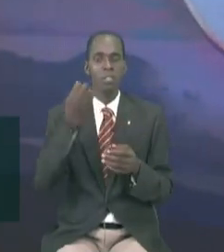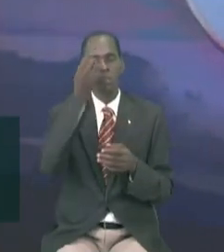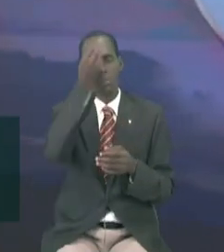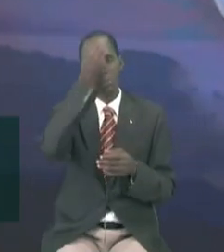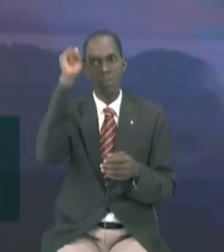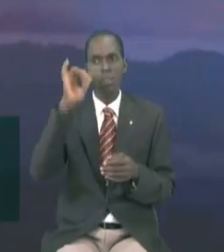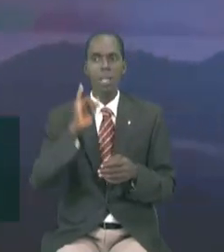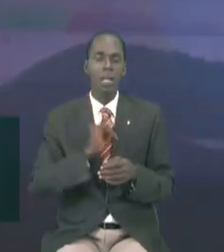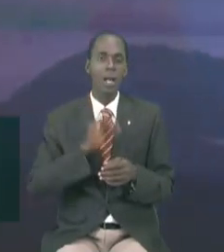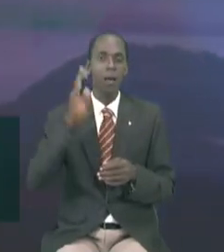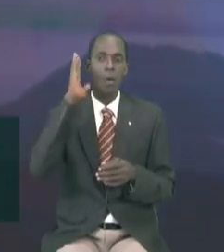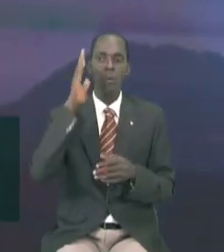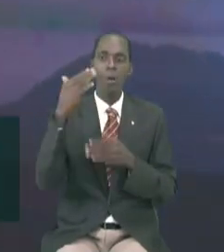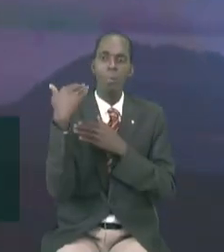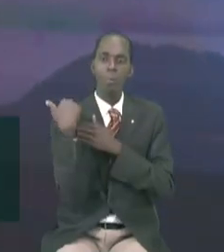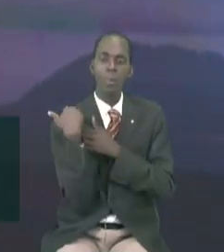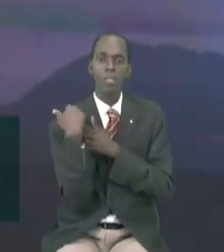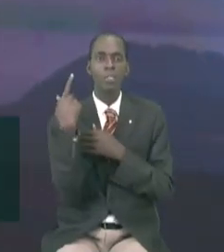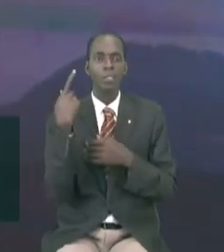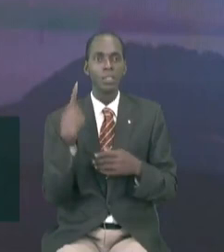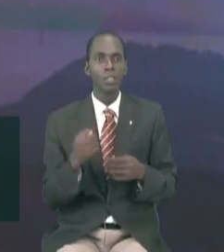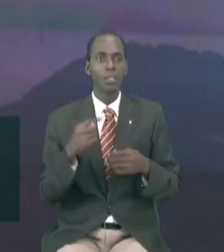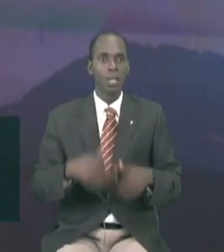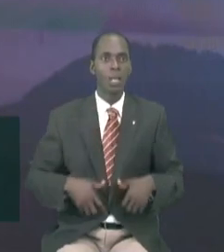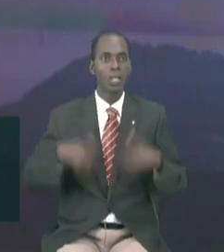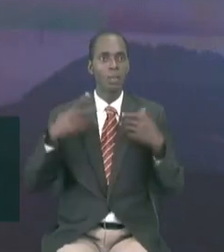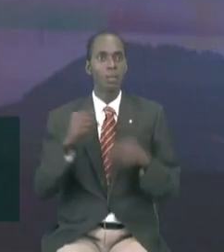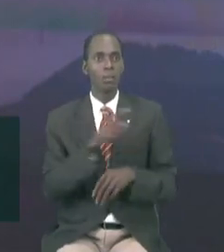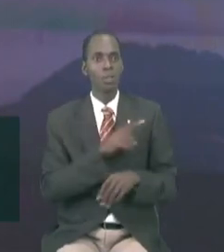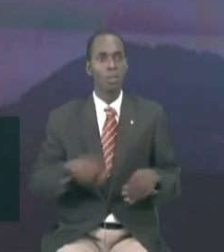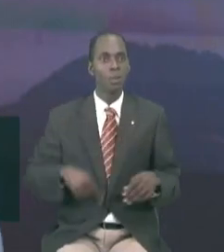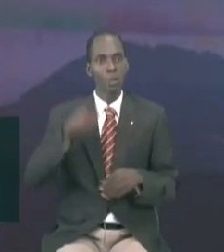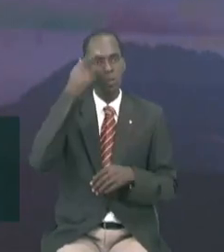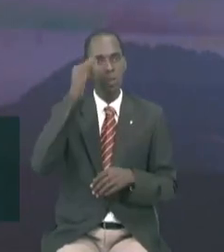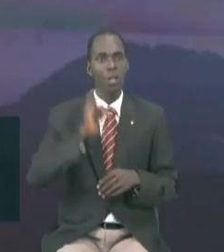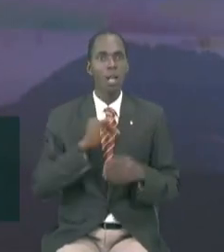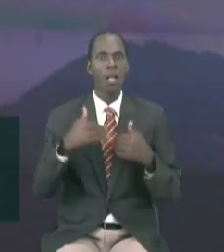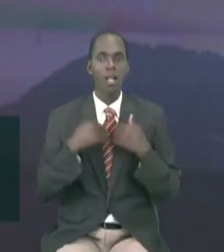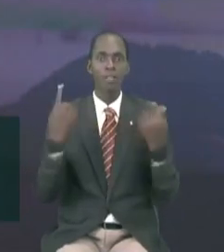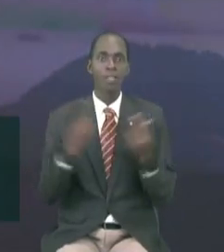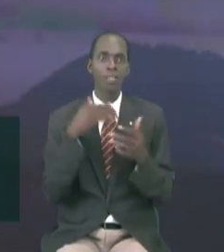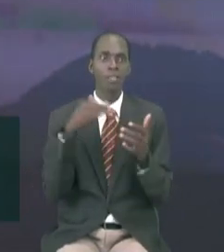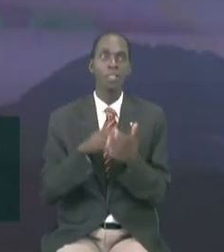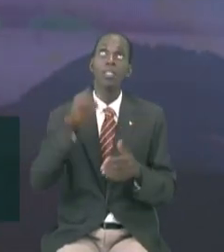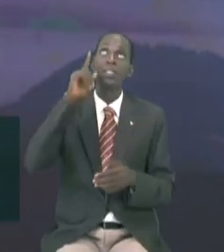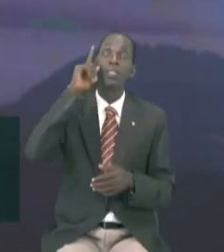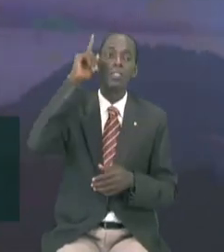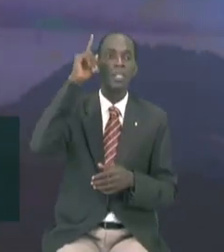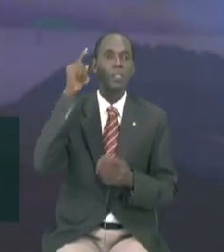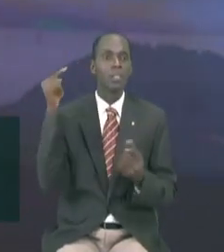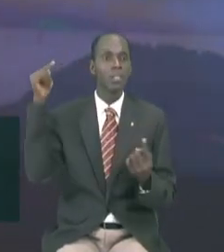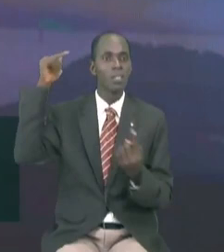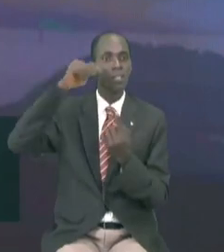him, until he plead my cause and execute judgment for